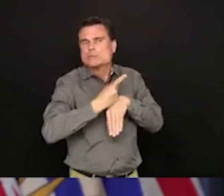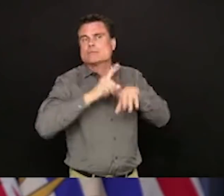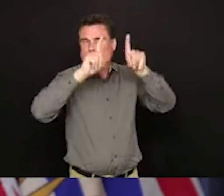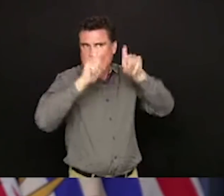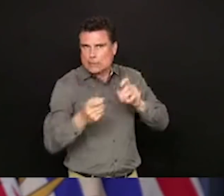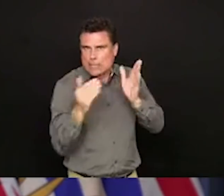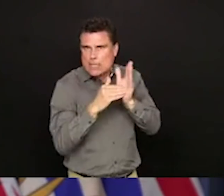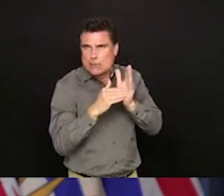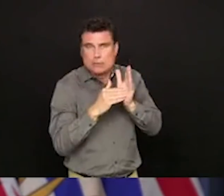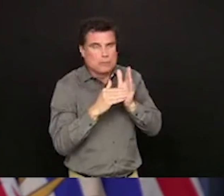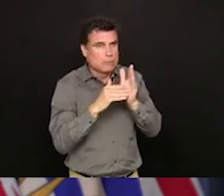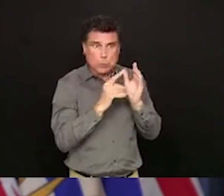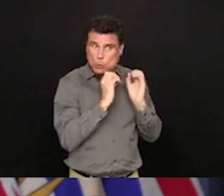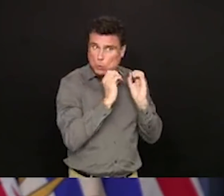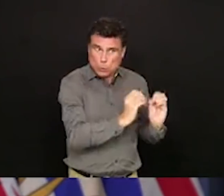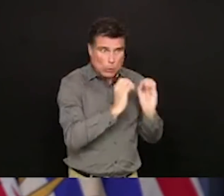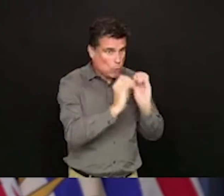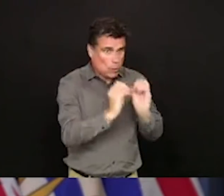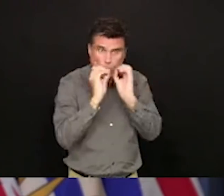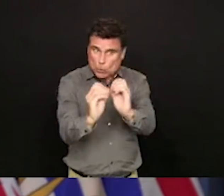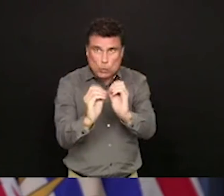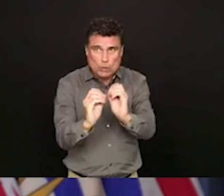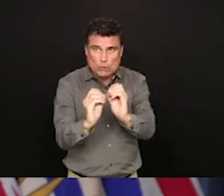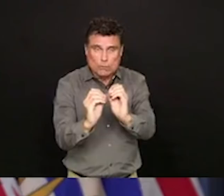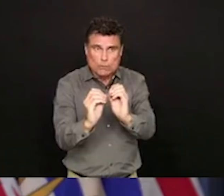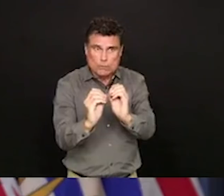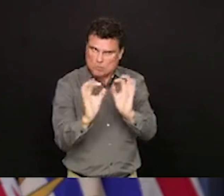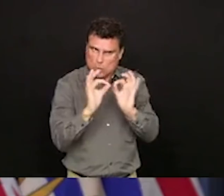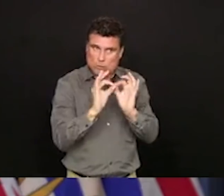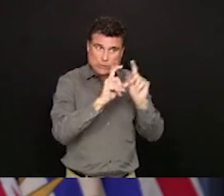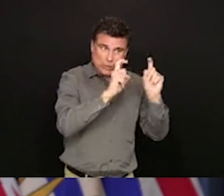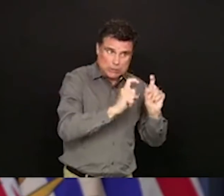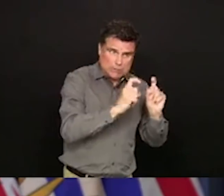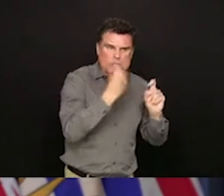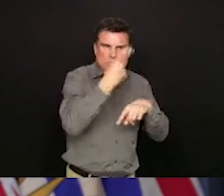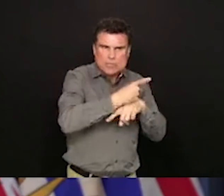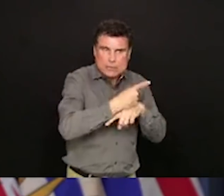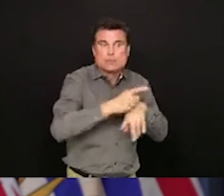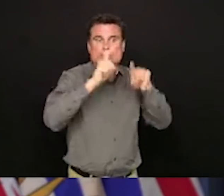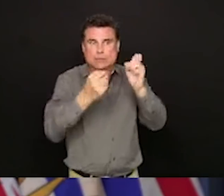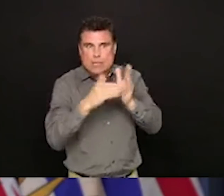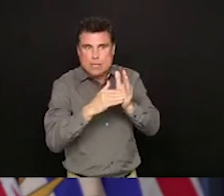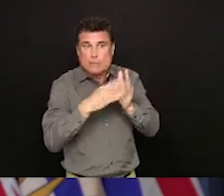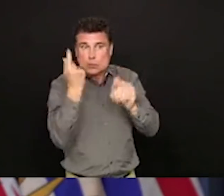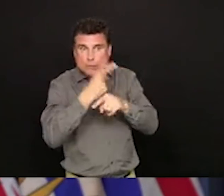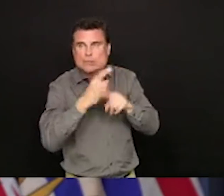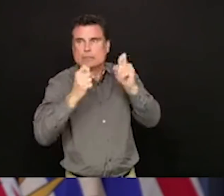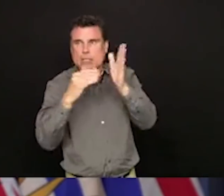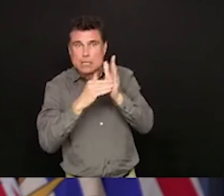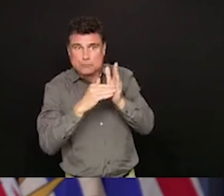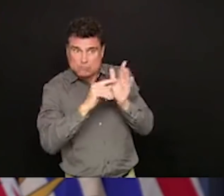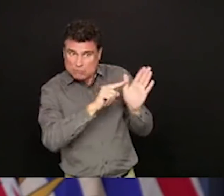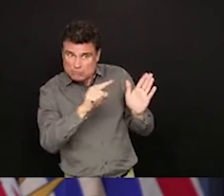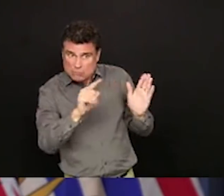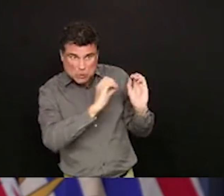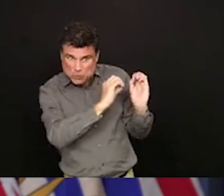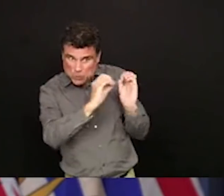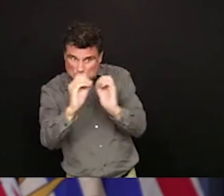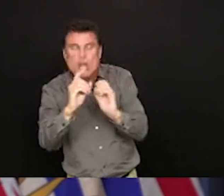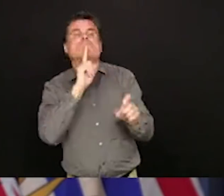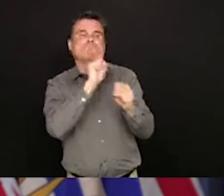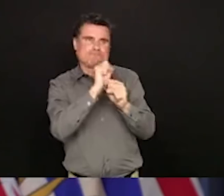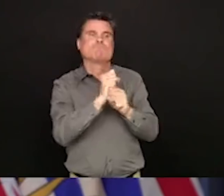they have more severe disease, or for people who are immune compromised because we know they can shed virus for longer periods of